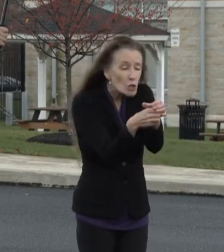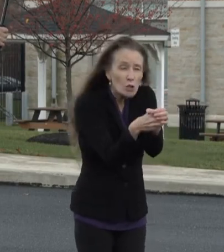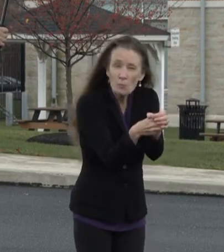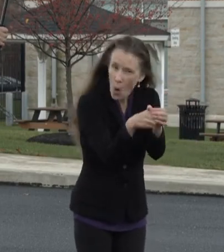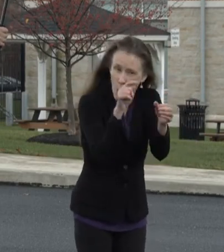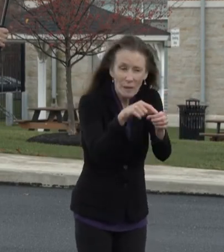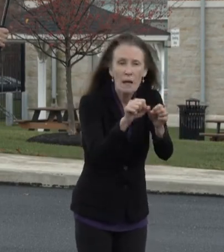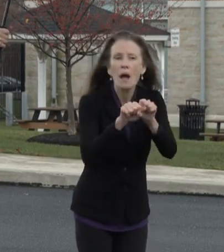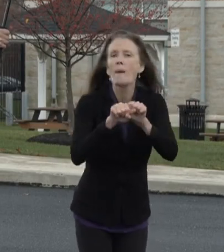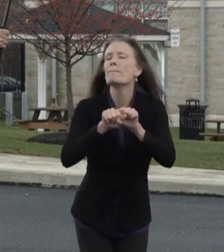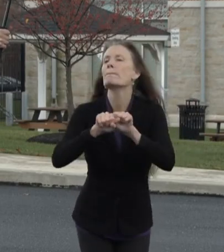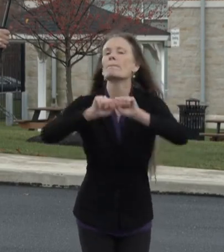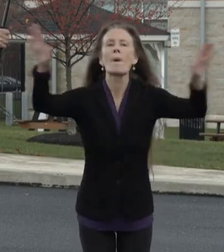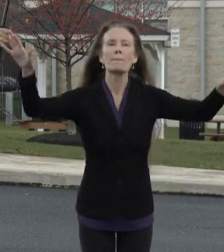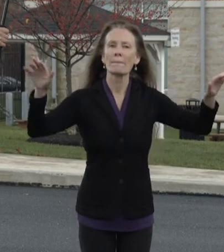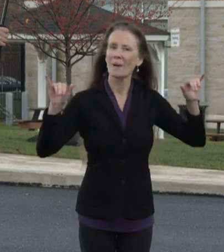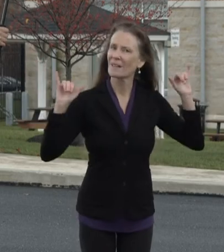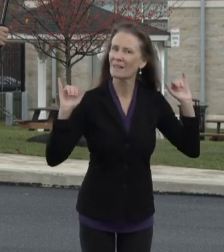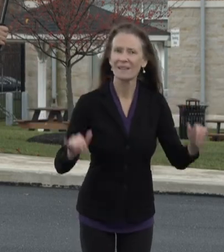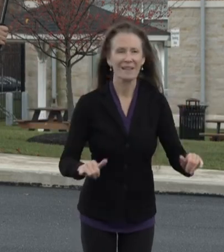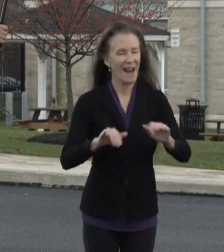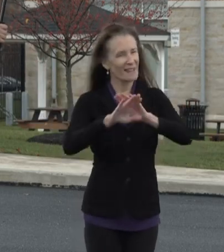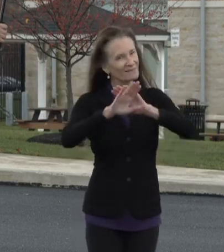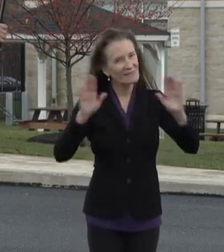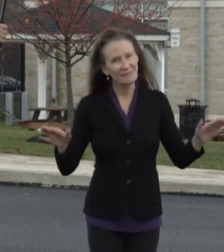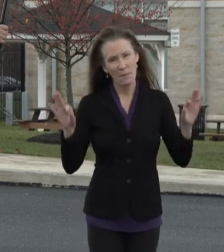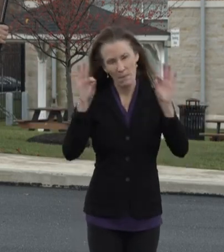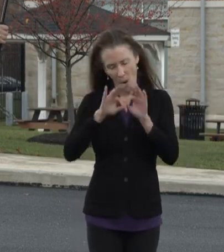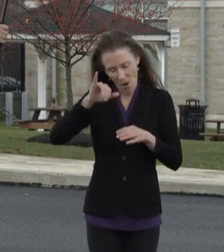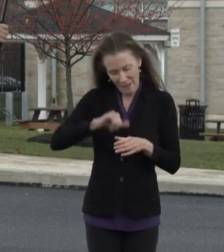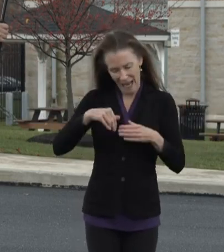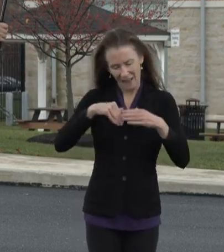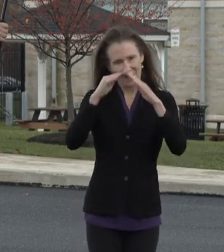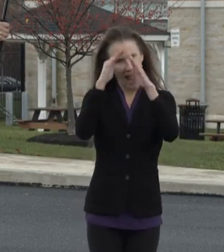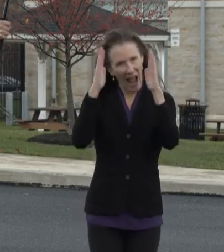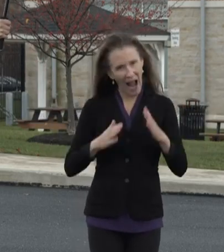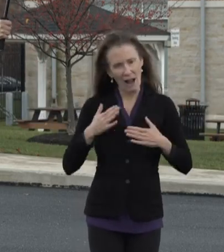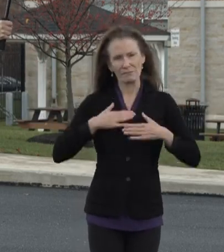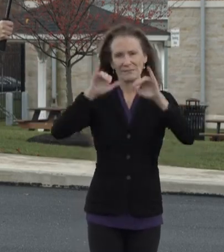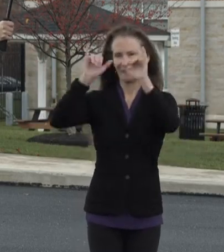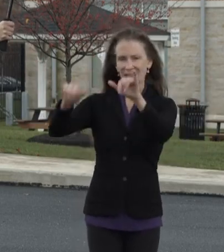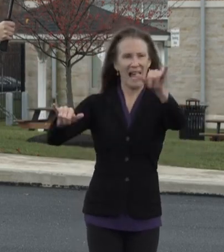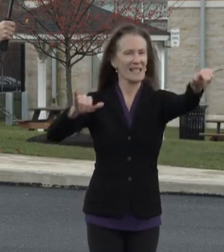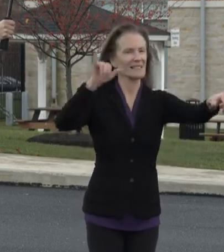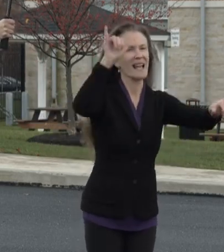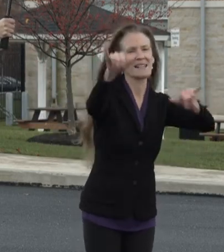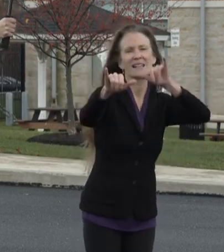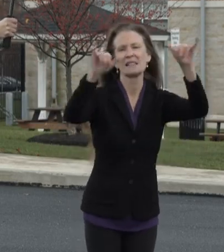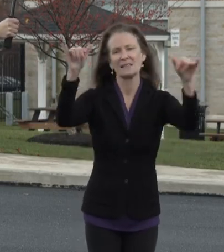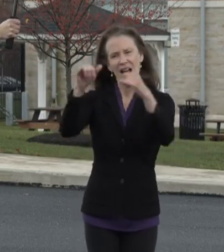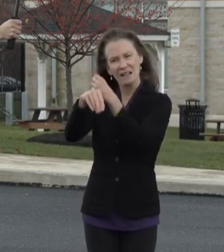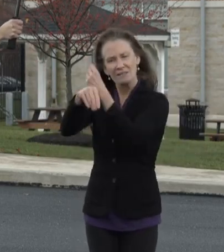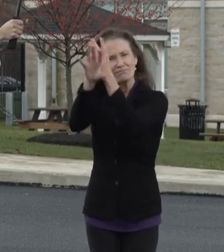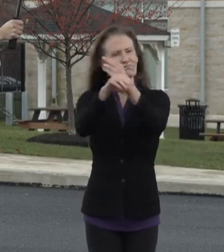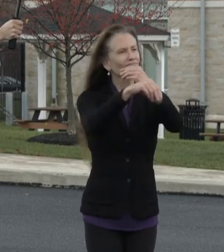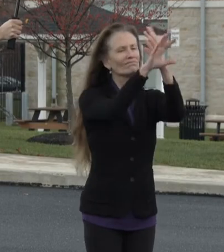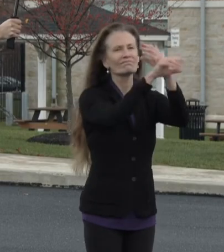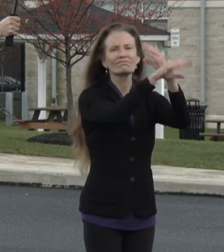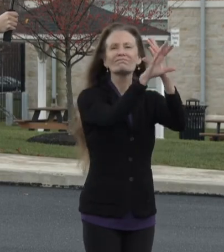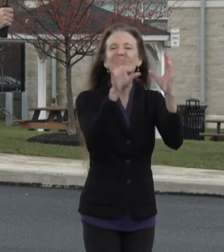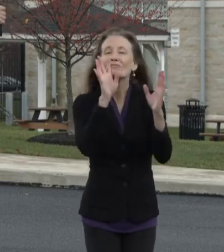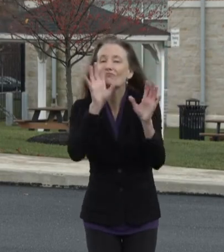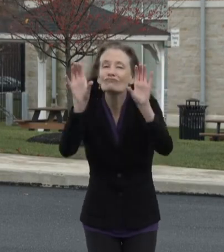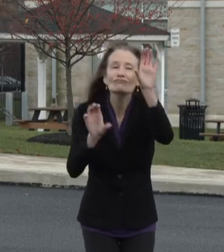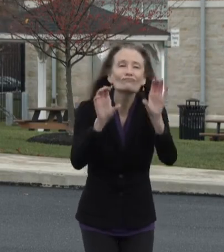us to be within our household, to interact with our loved ones remotely. And I think